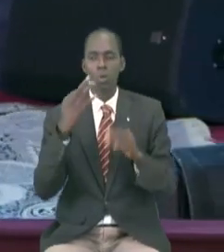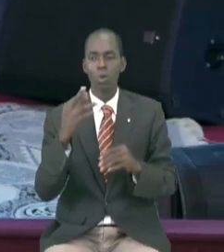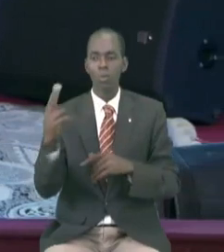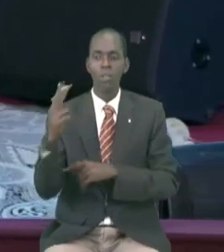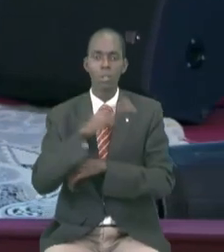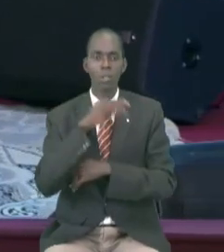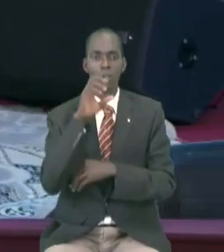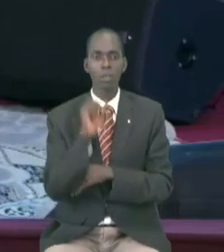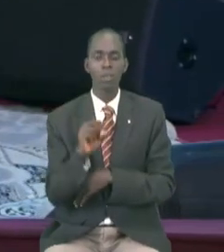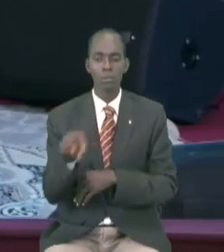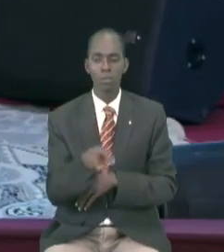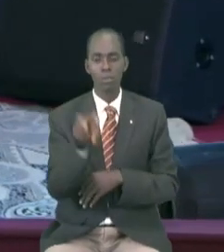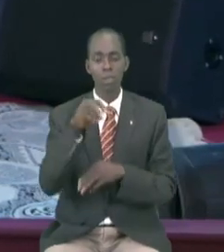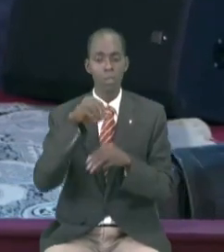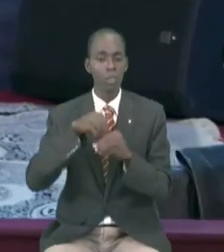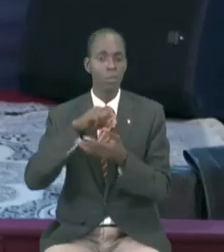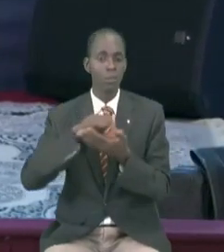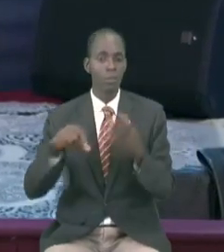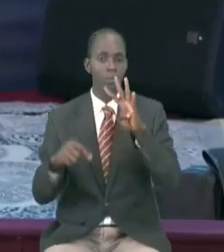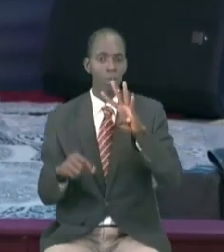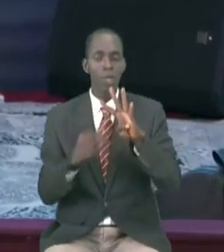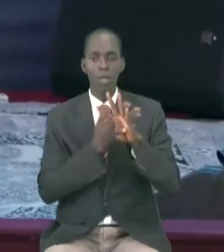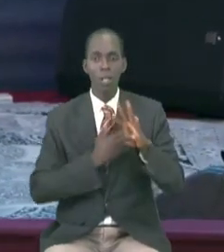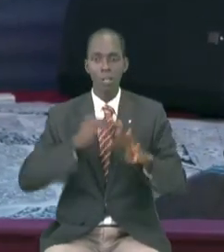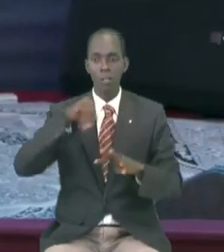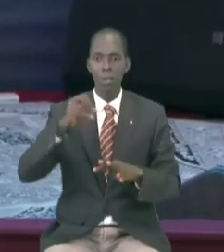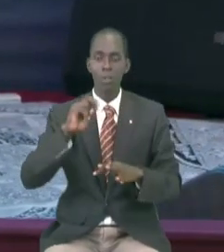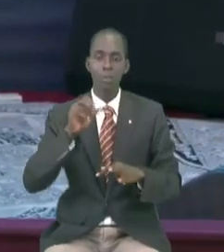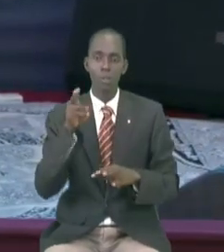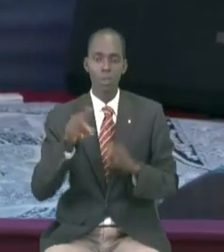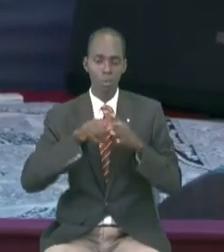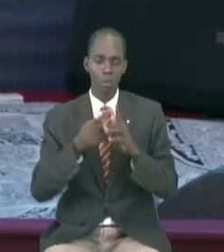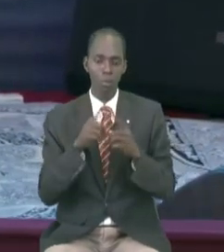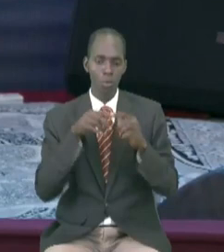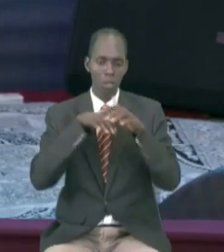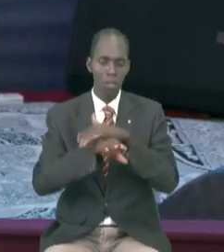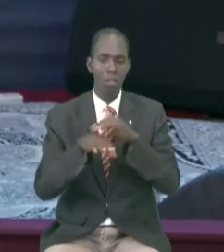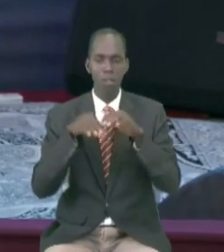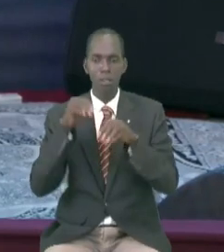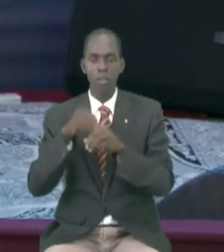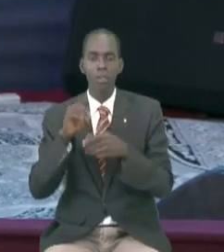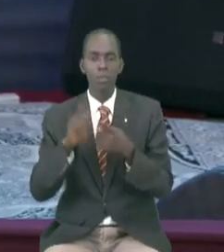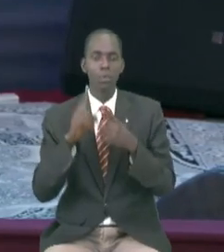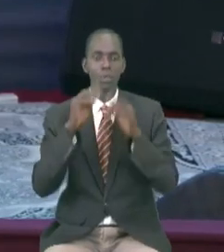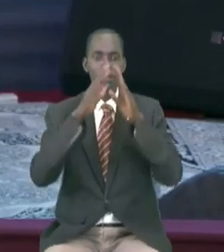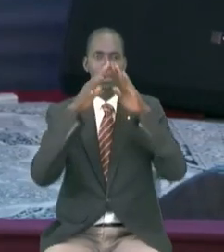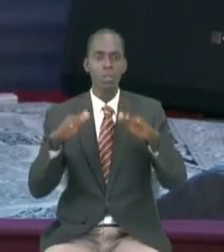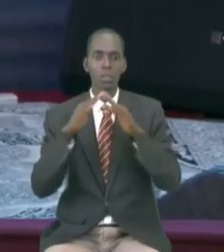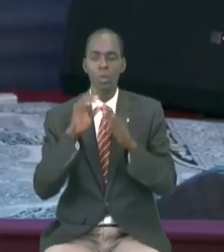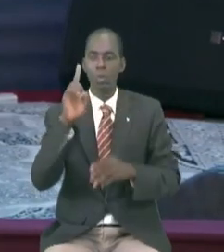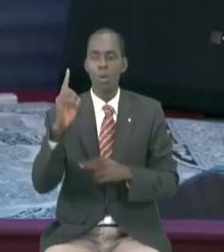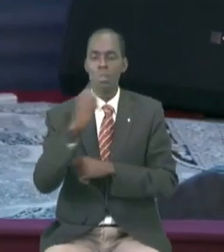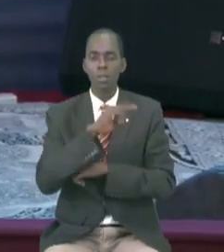day's journey, and he cried and said, yet 40 days, and Nineveh shall